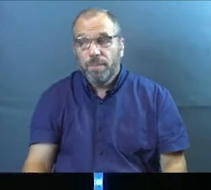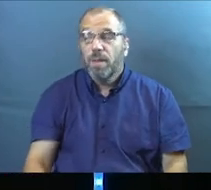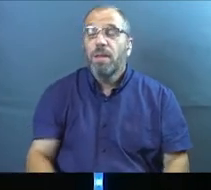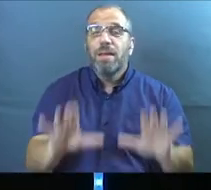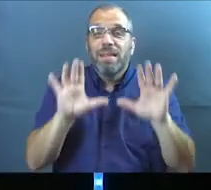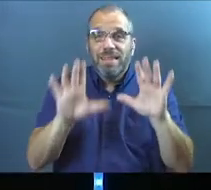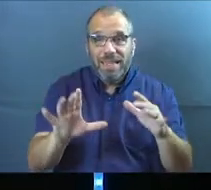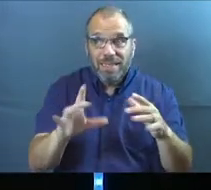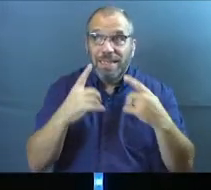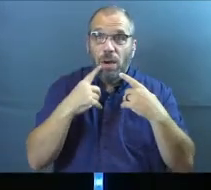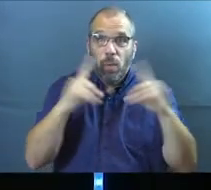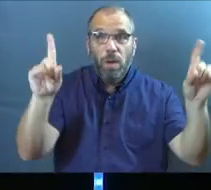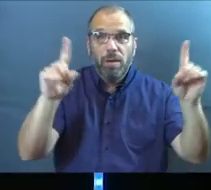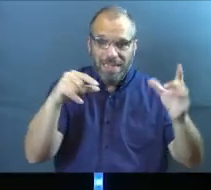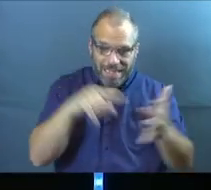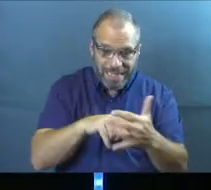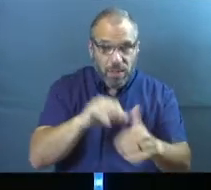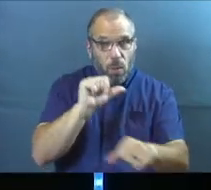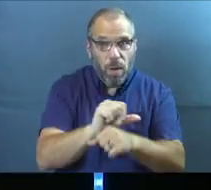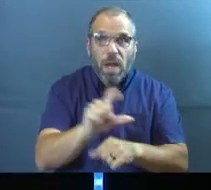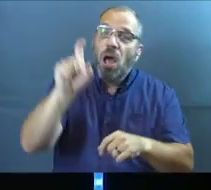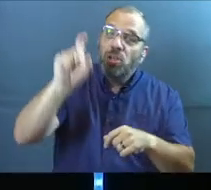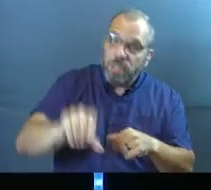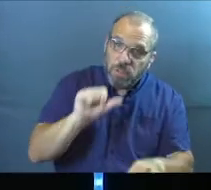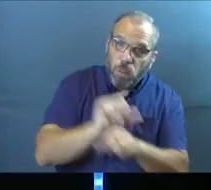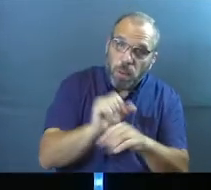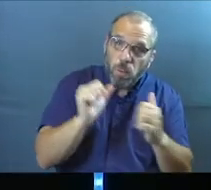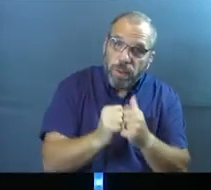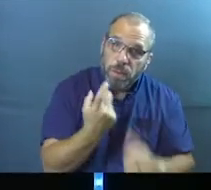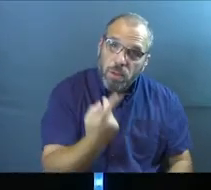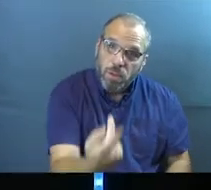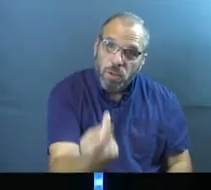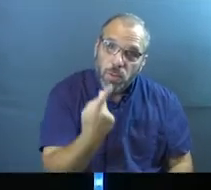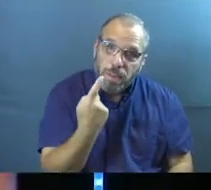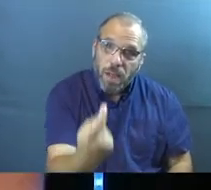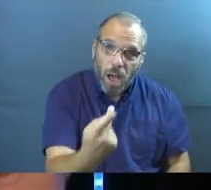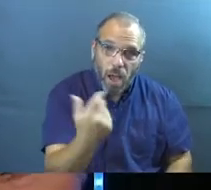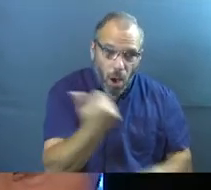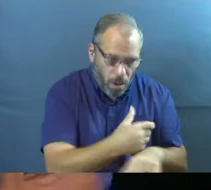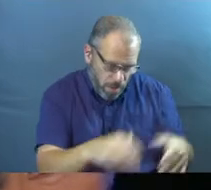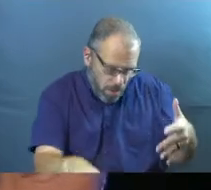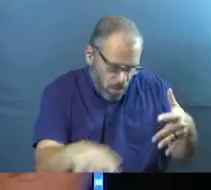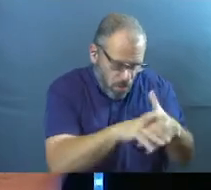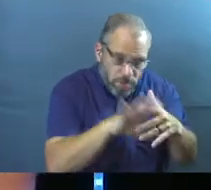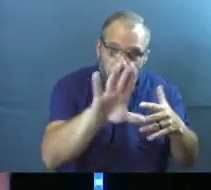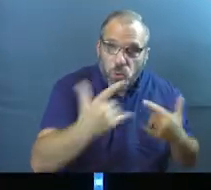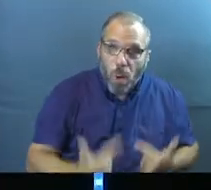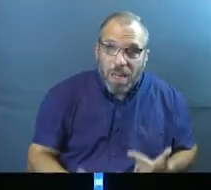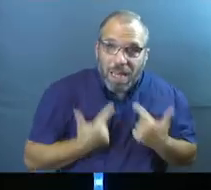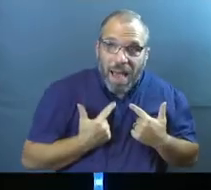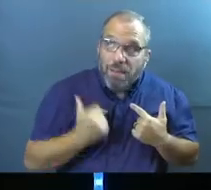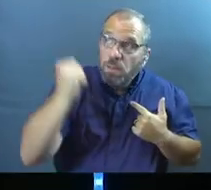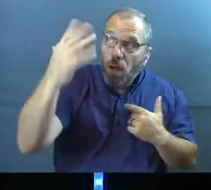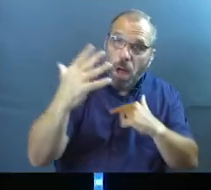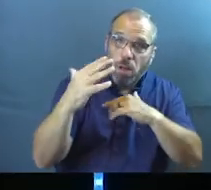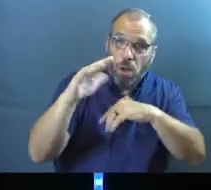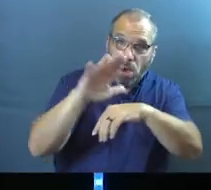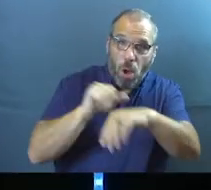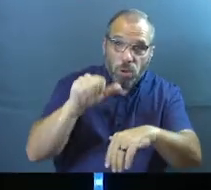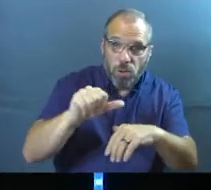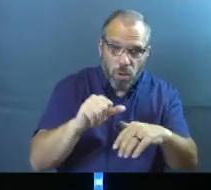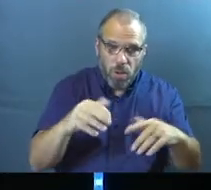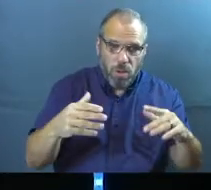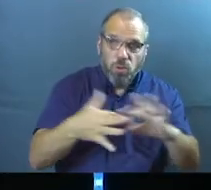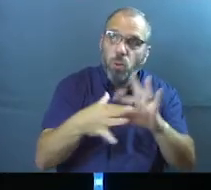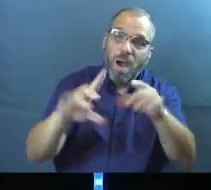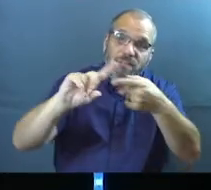This is how it worked. This is how it's supposed to work with us. Every interruption in your life is God calling you back